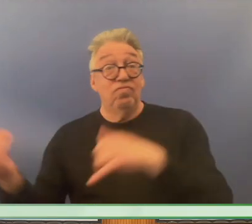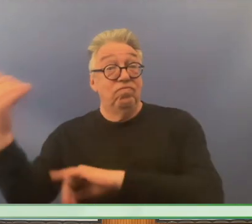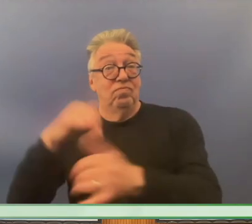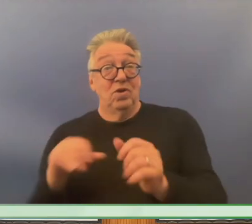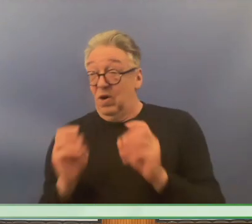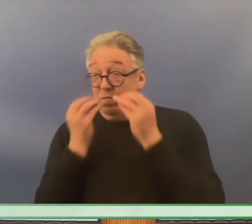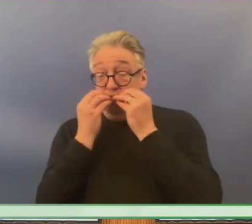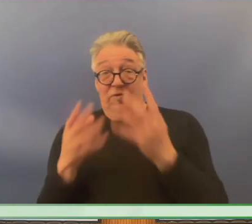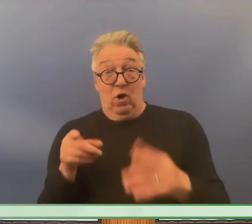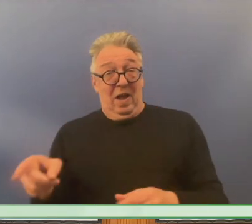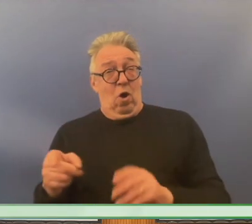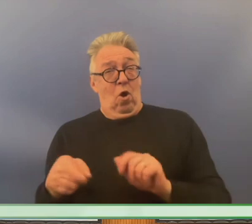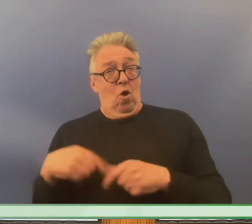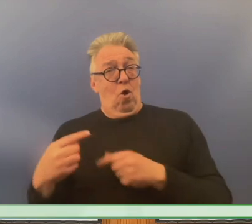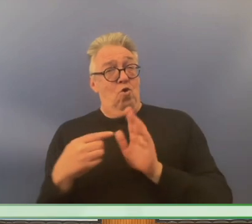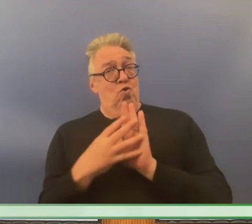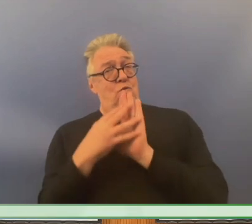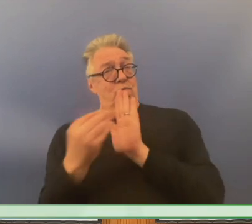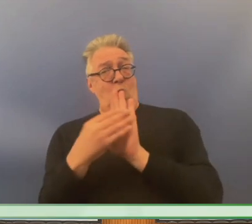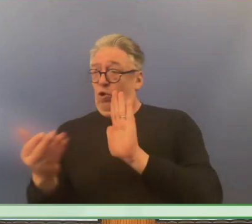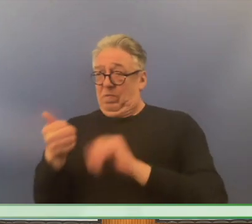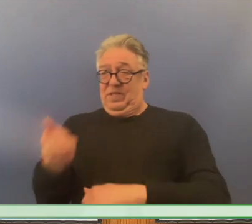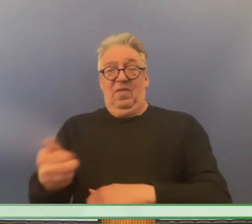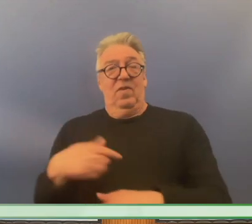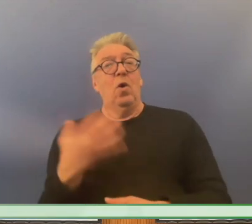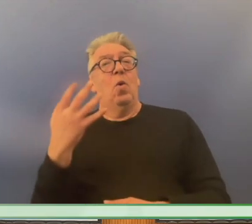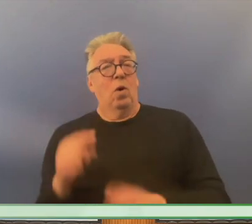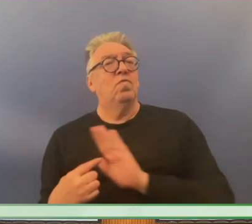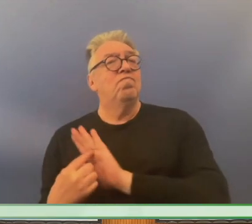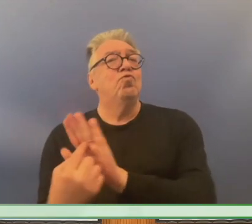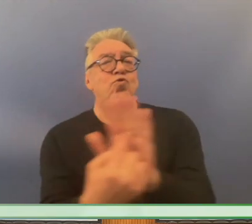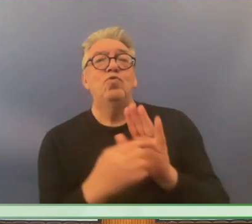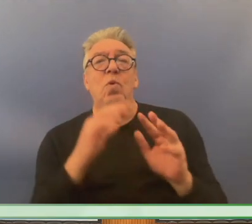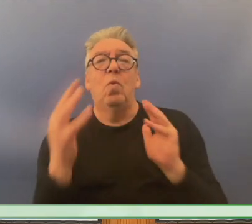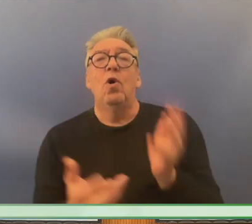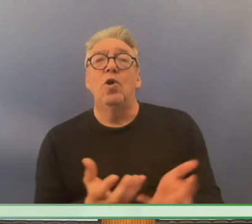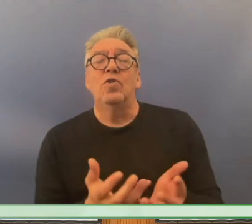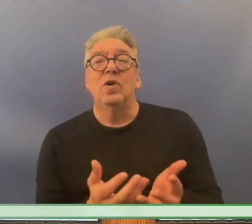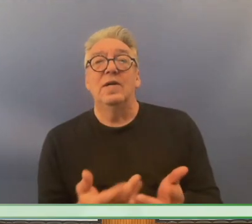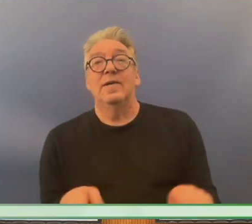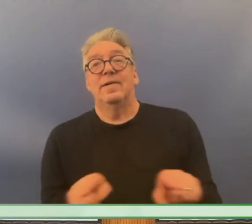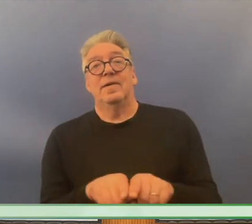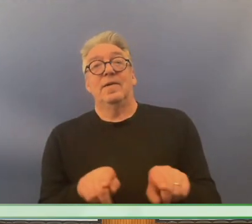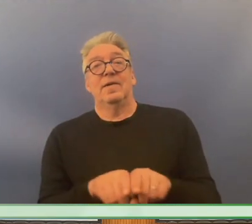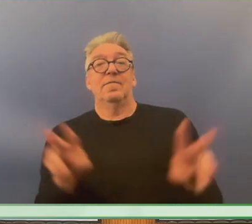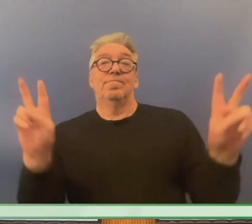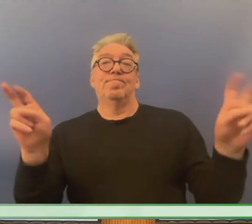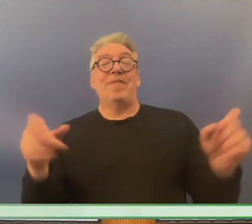role models, and that's what we want. We want to show that it's like a kind of an X factor.